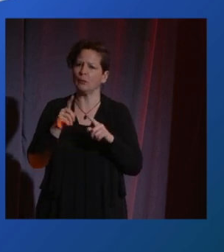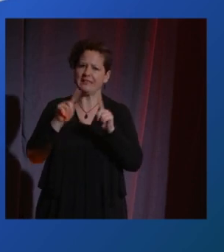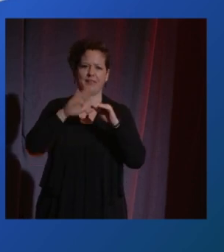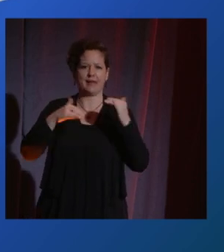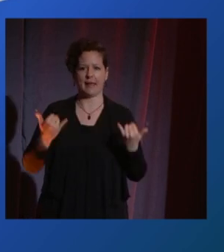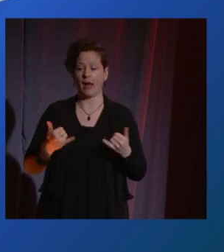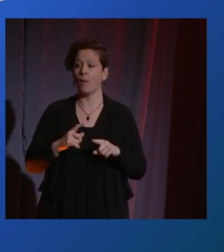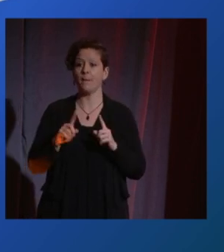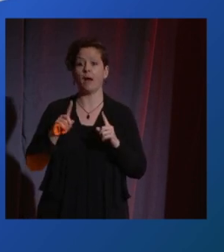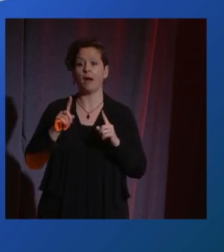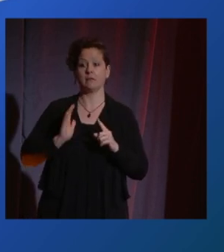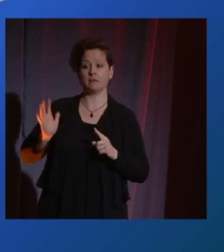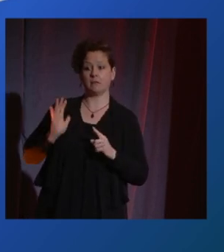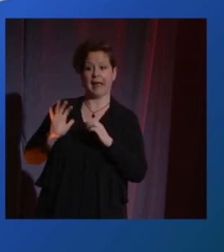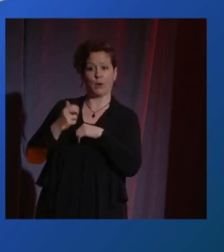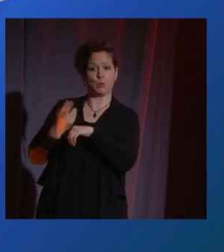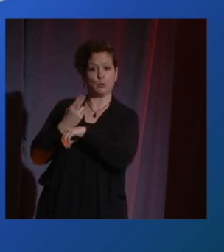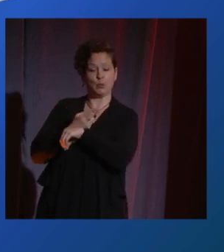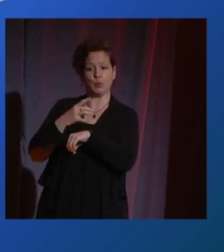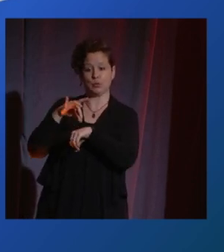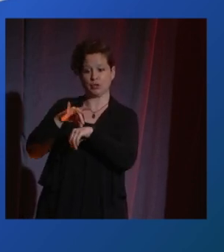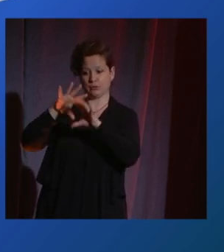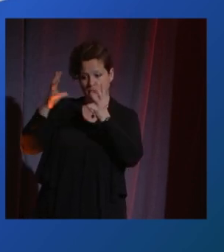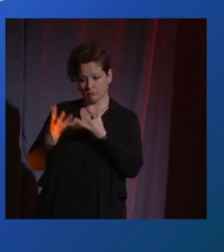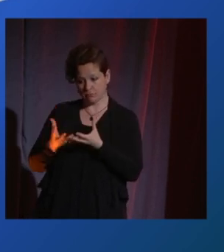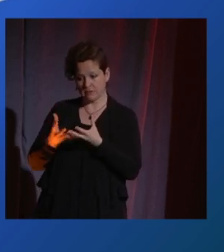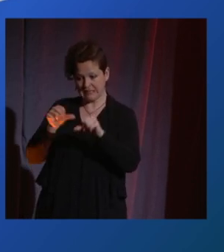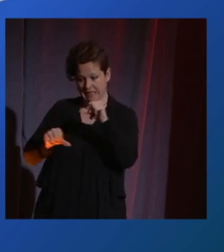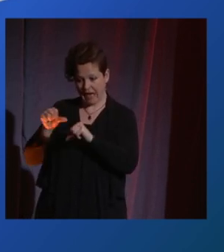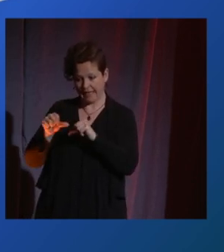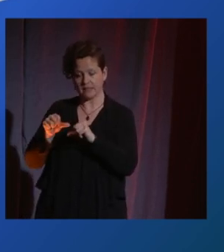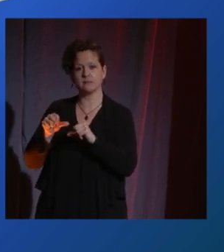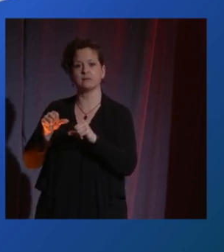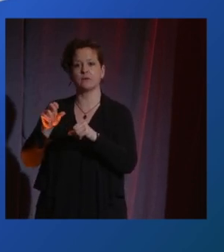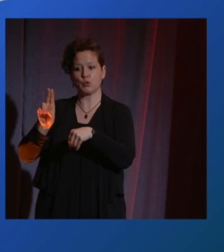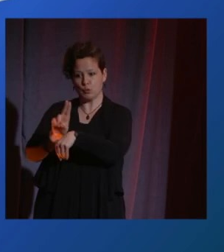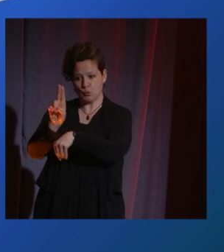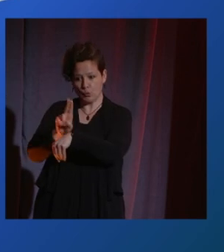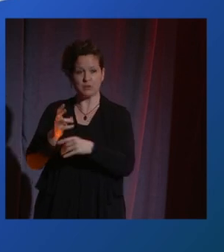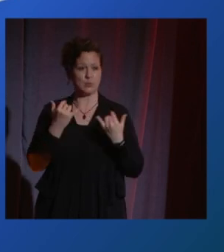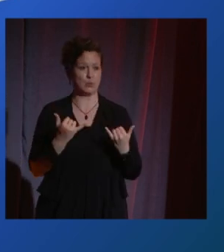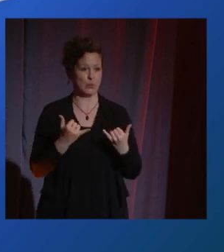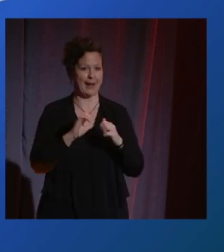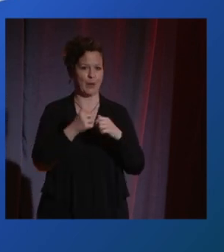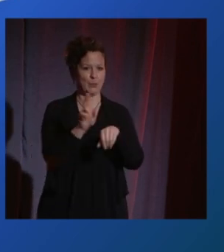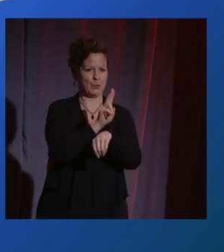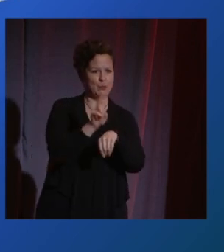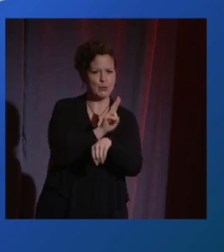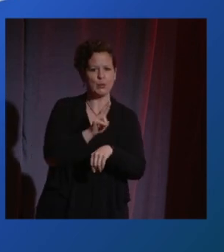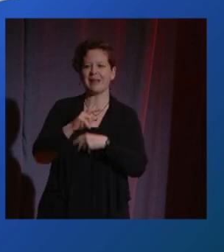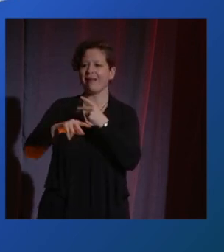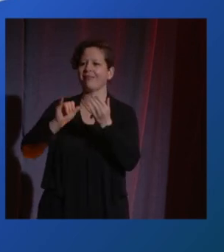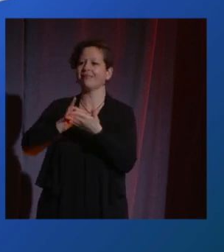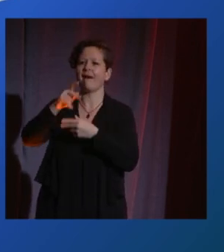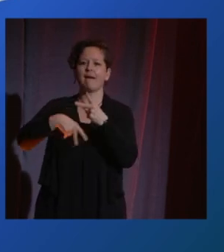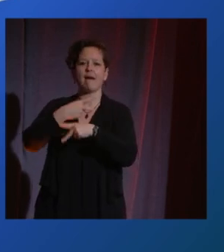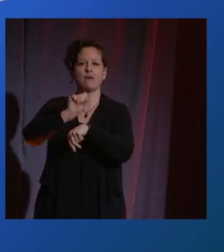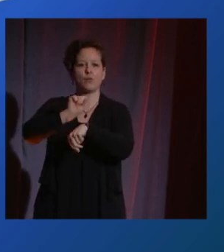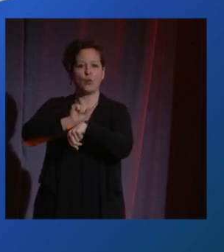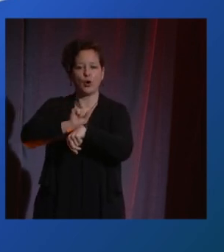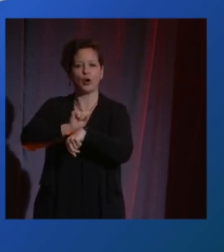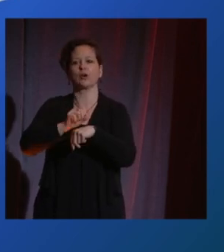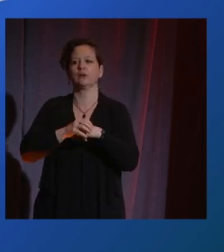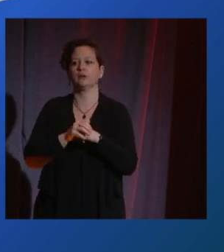you apply Geographic science to actual applications so that the the the work that people did would